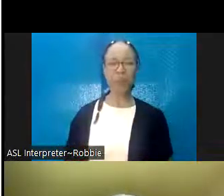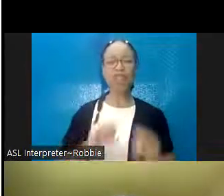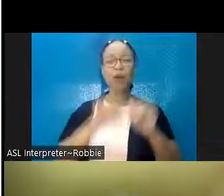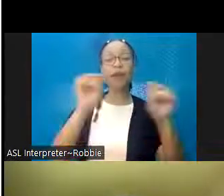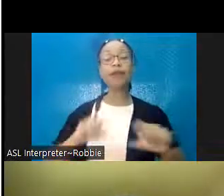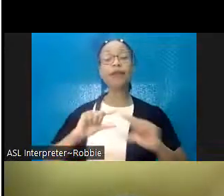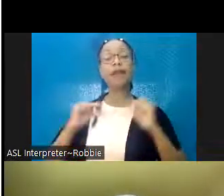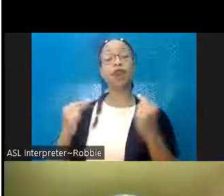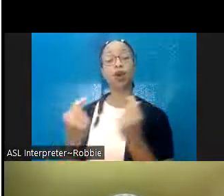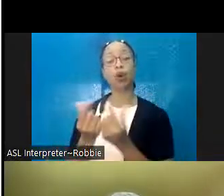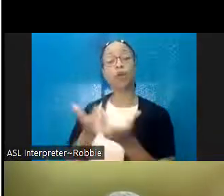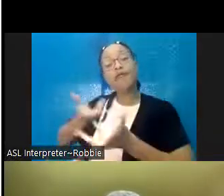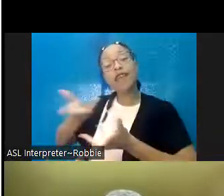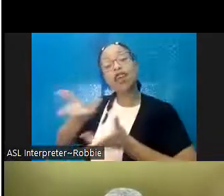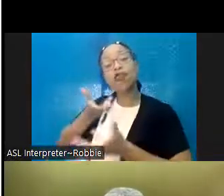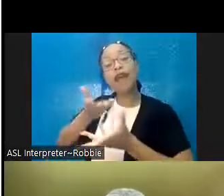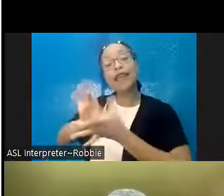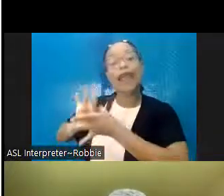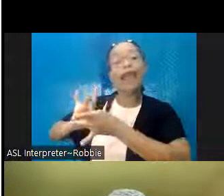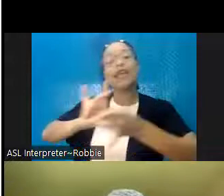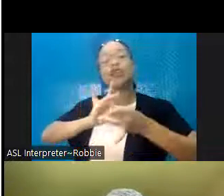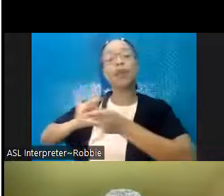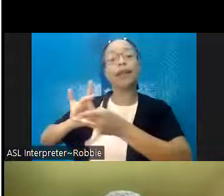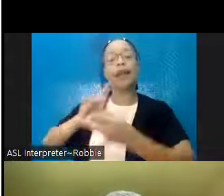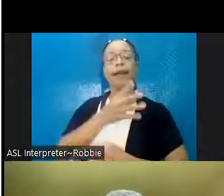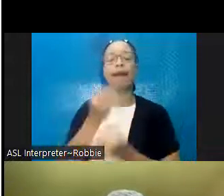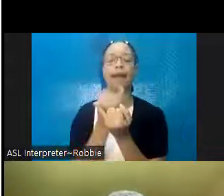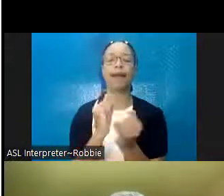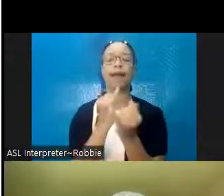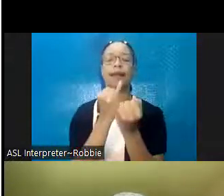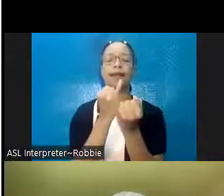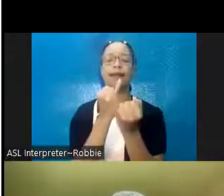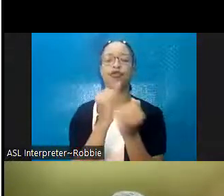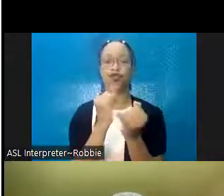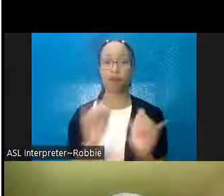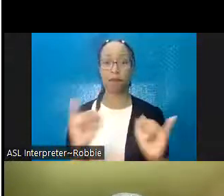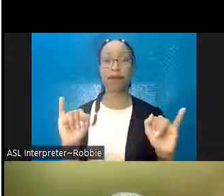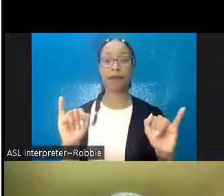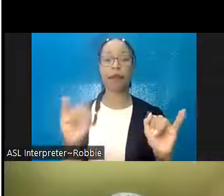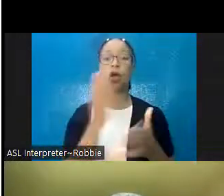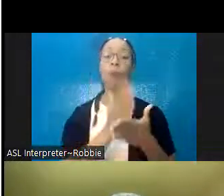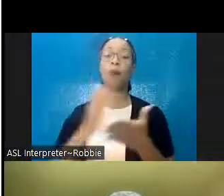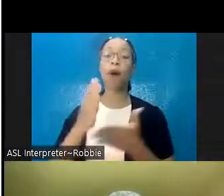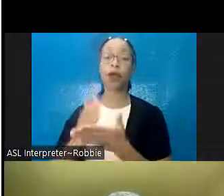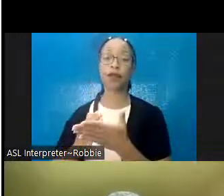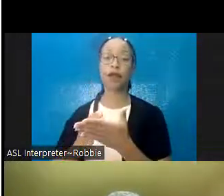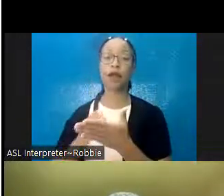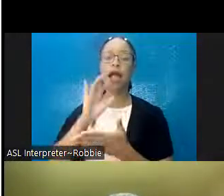is a group of interacting, interrelated, and interdependent